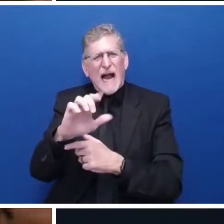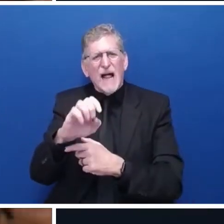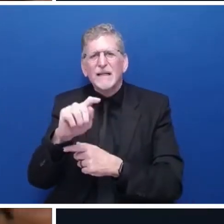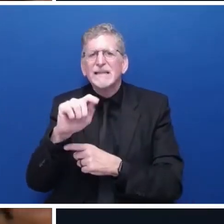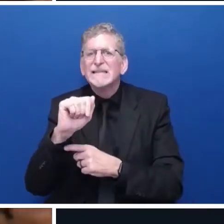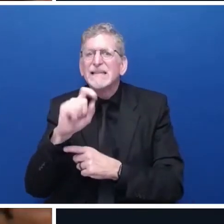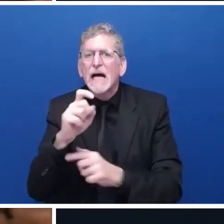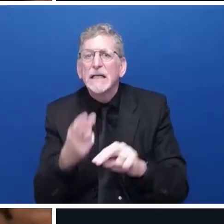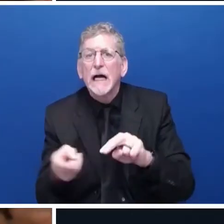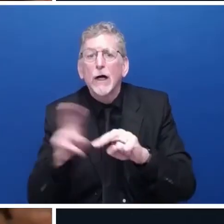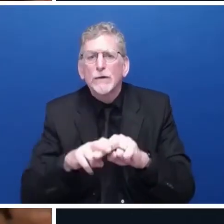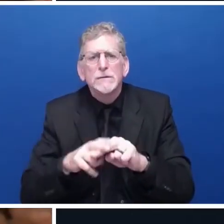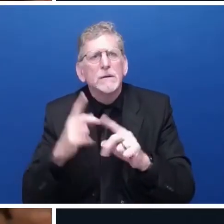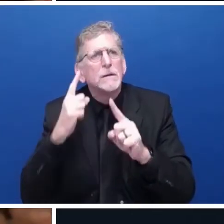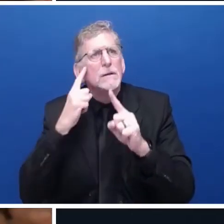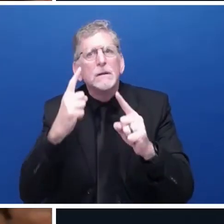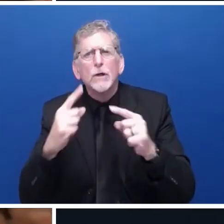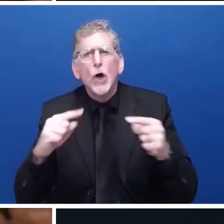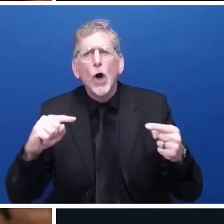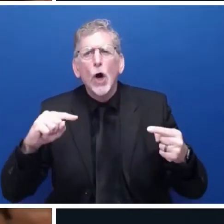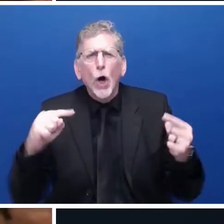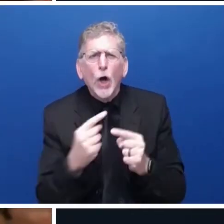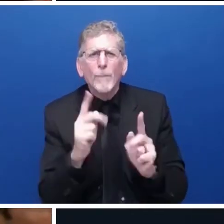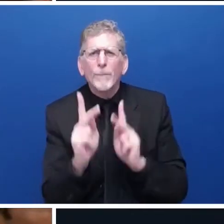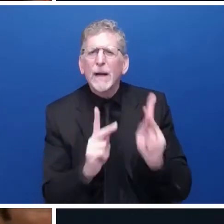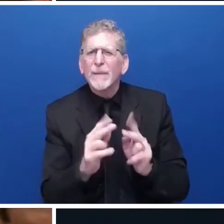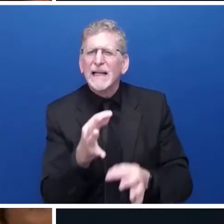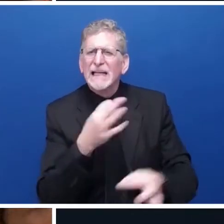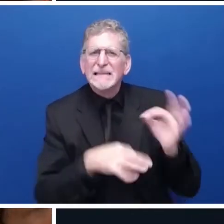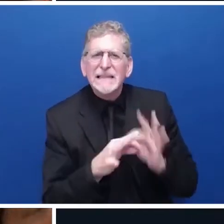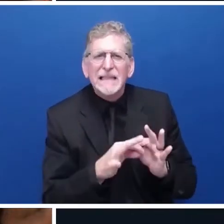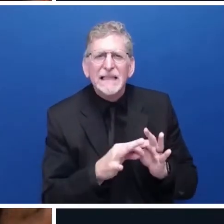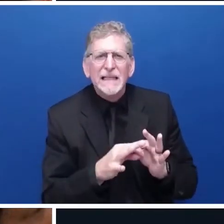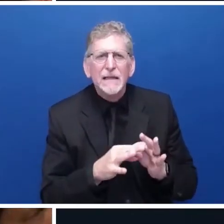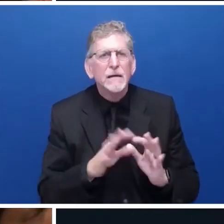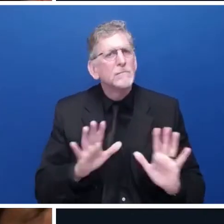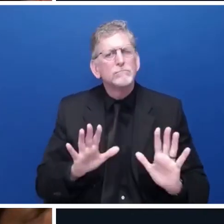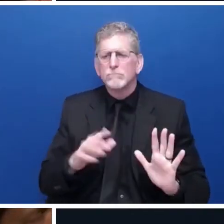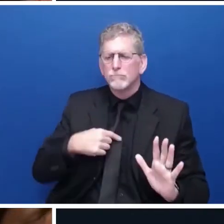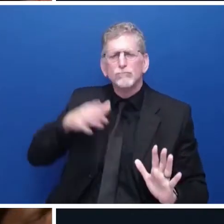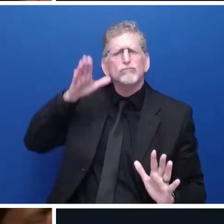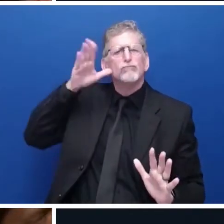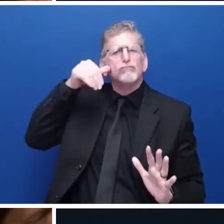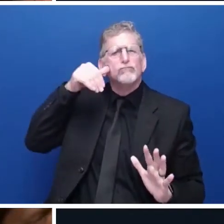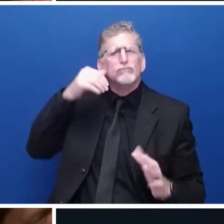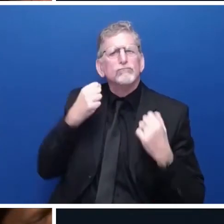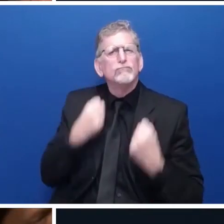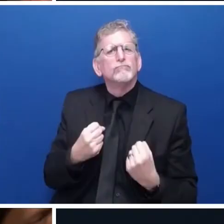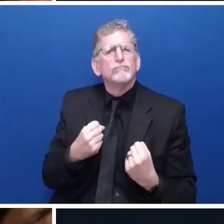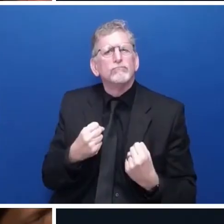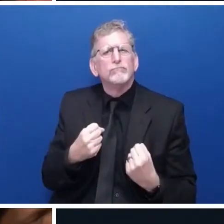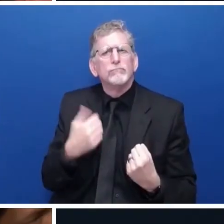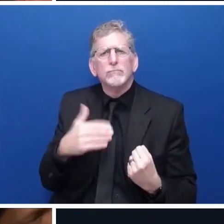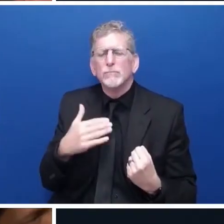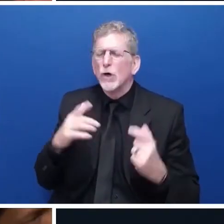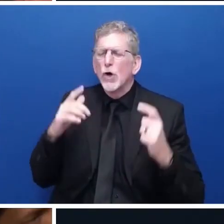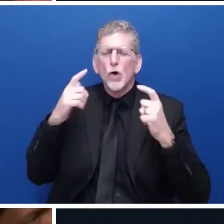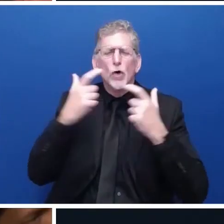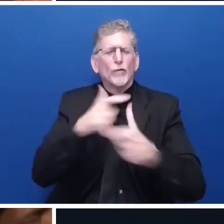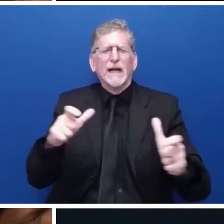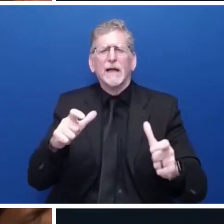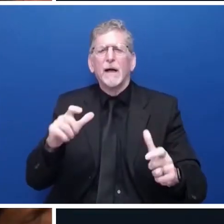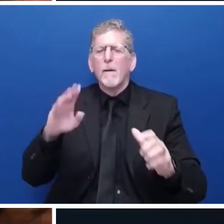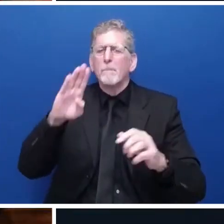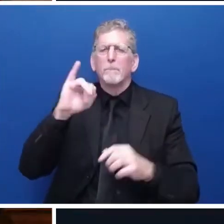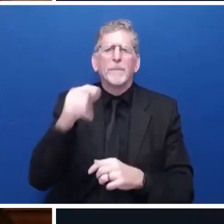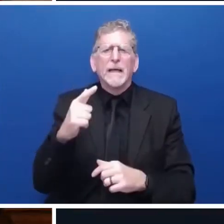instead. But we held strong, and with the great, big, beautiful bill, we gave you no